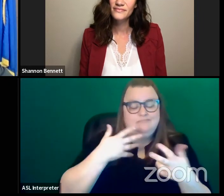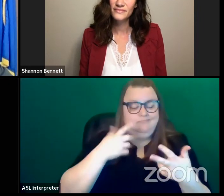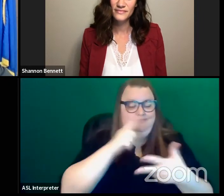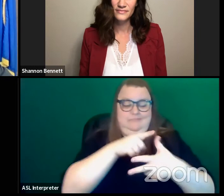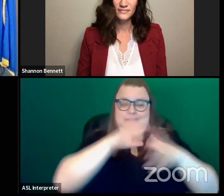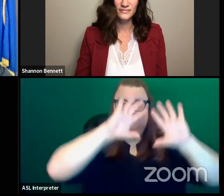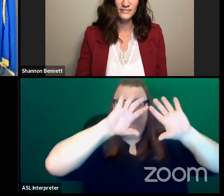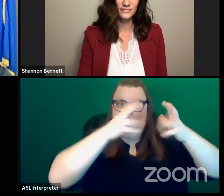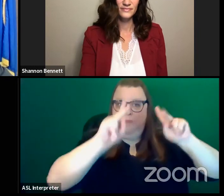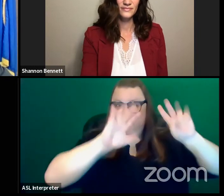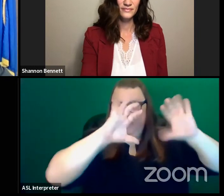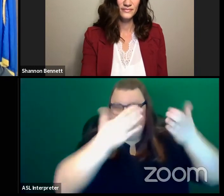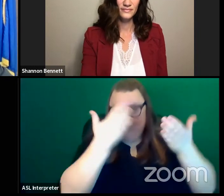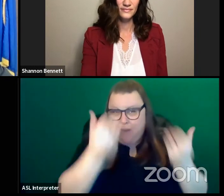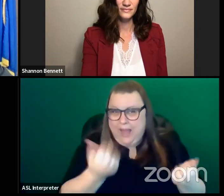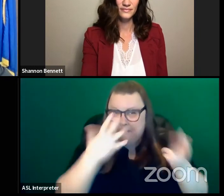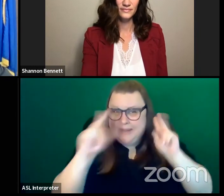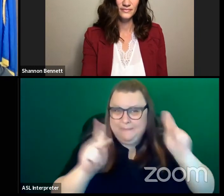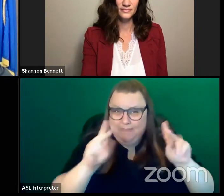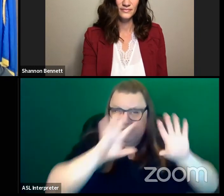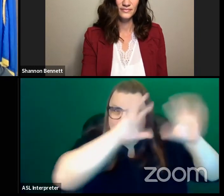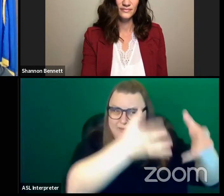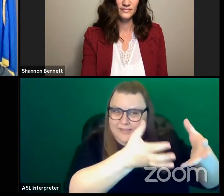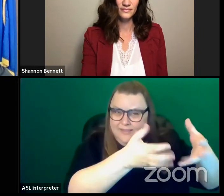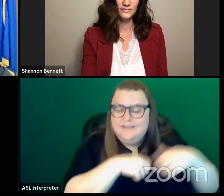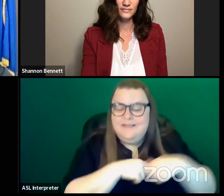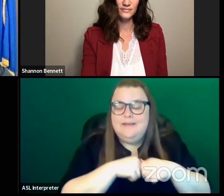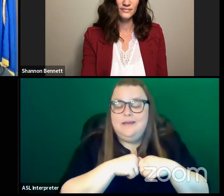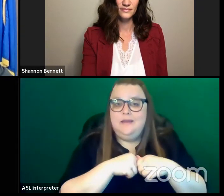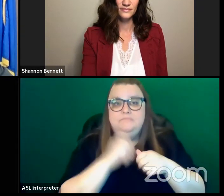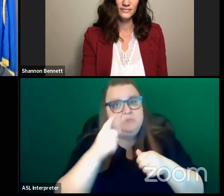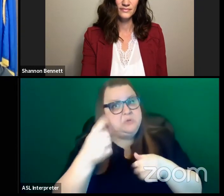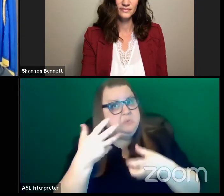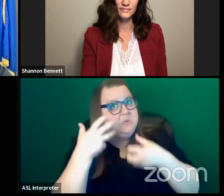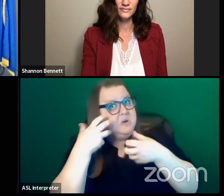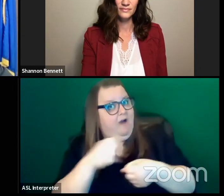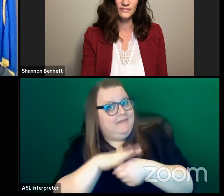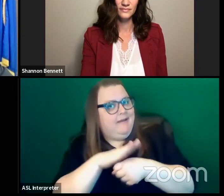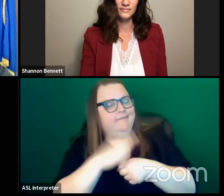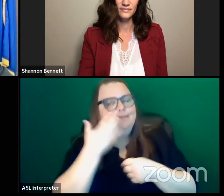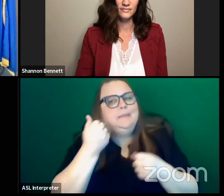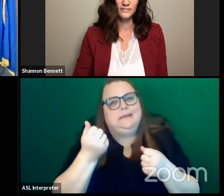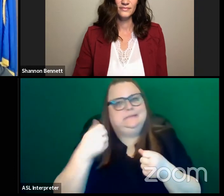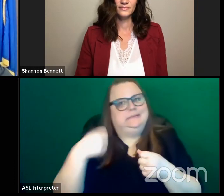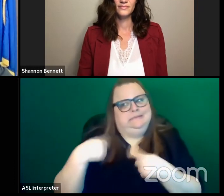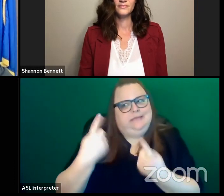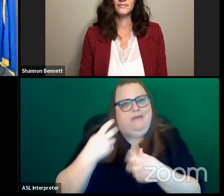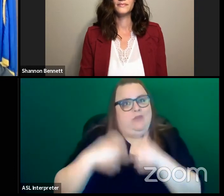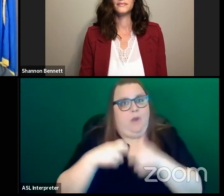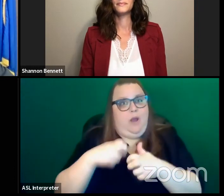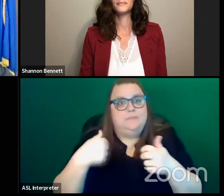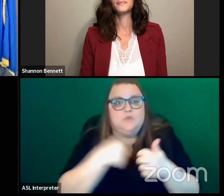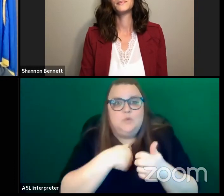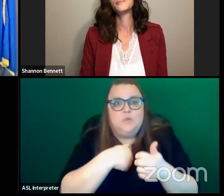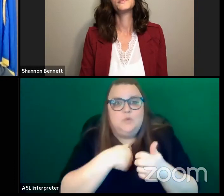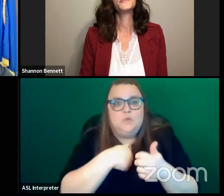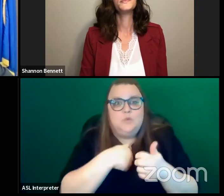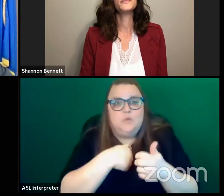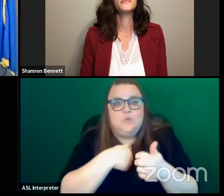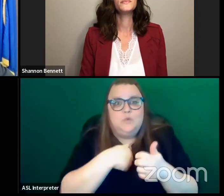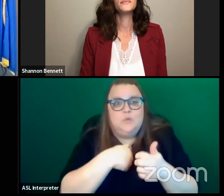population is? And are you confident enough, given the problems that we've had obtaining all the components